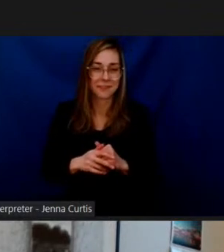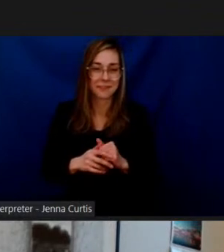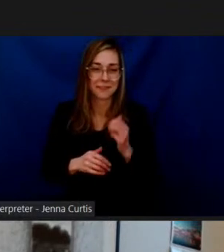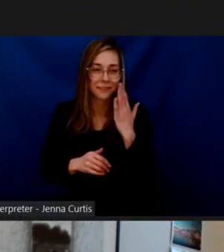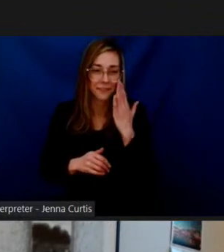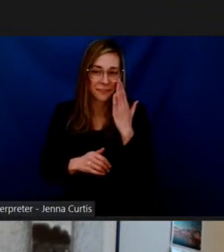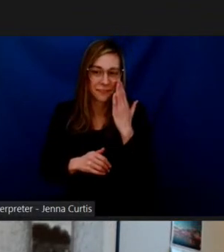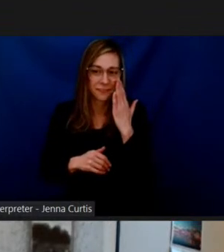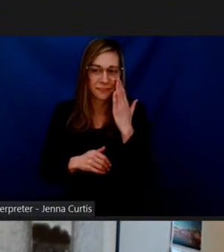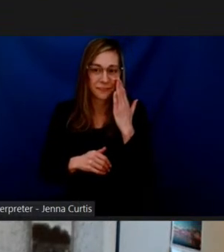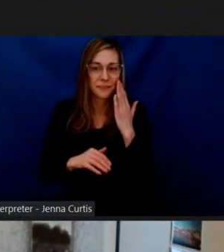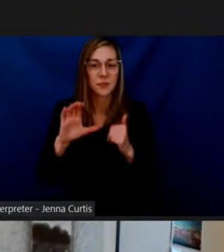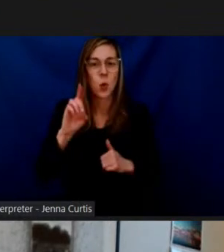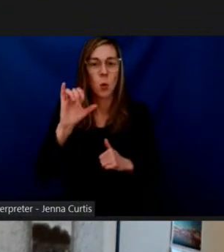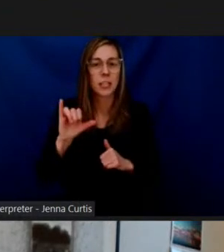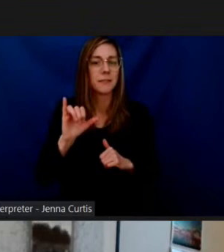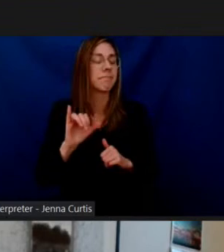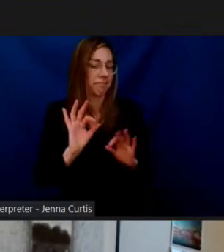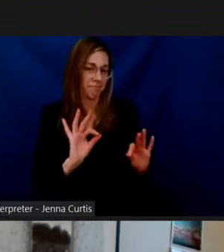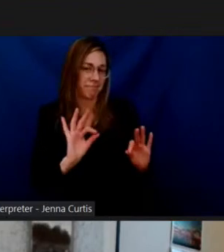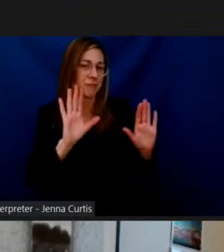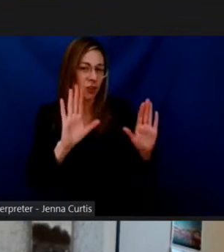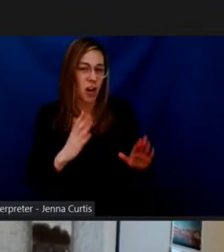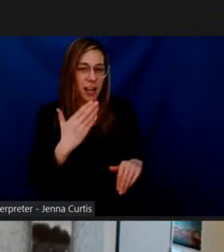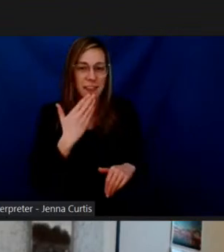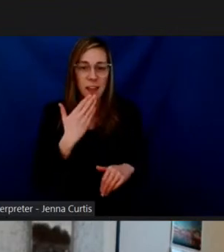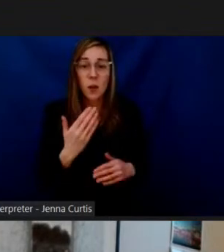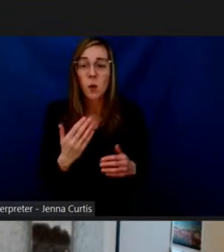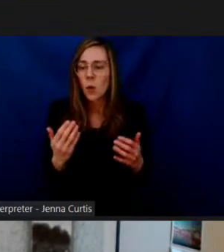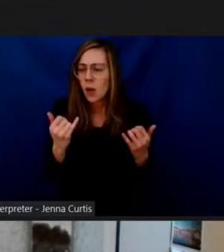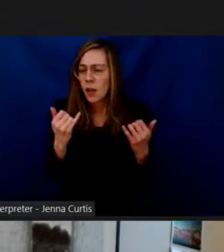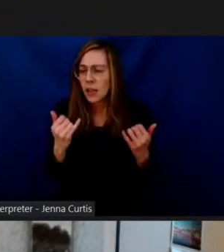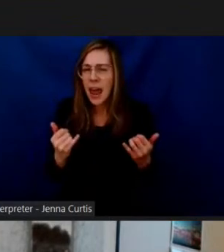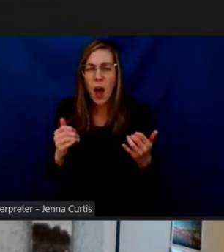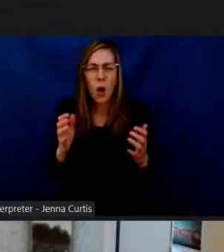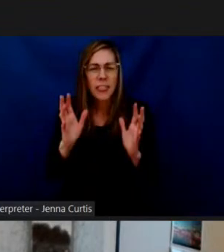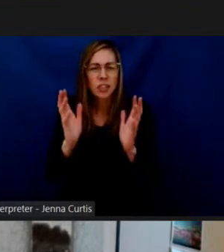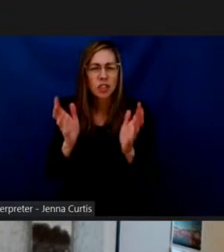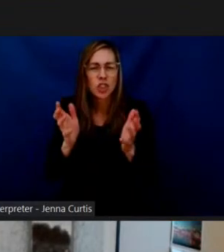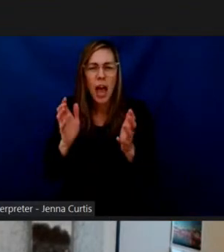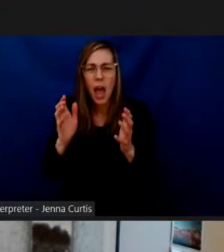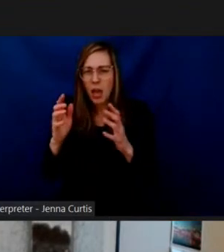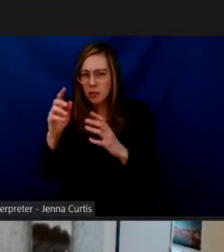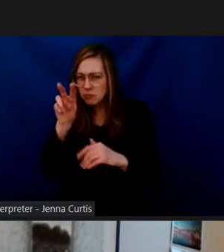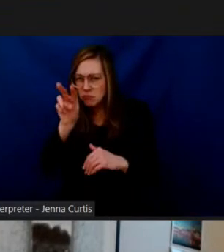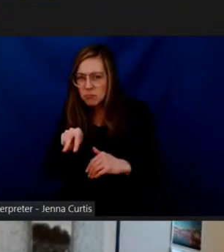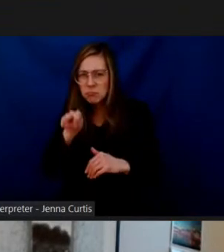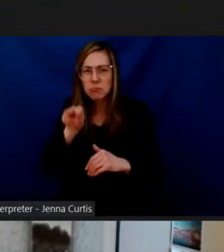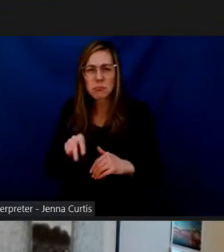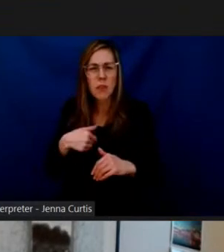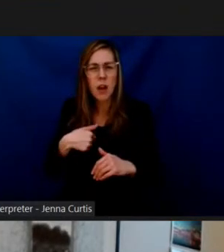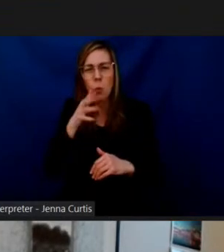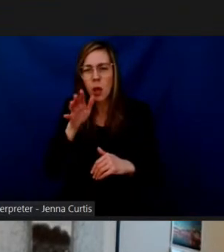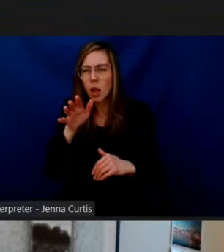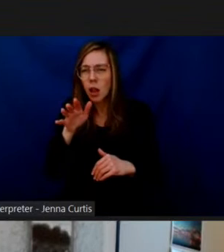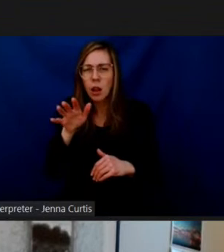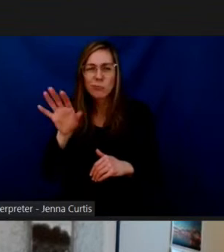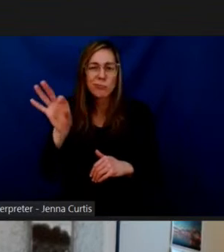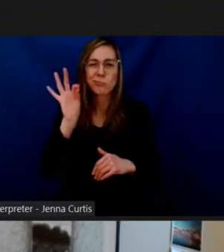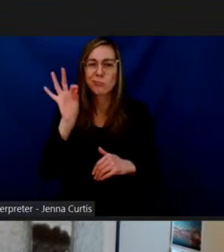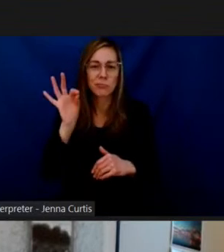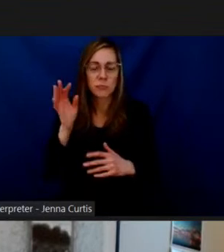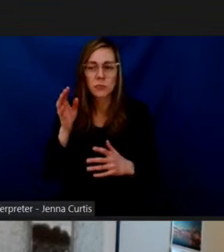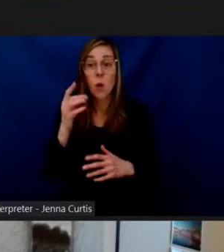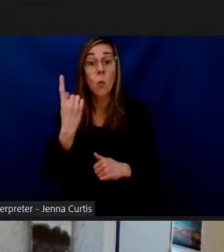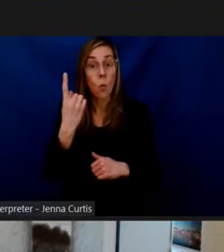That's great. Thank you. I'm just going to bounce around to the chat a little bit here. A question that's been coming up quite a bit